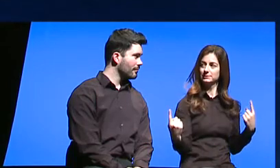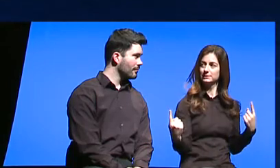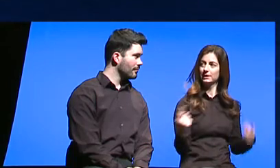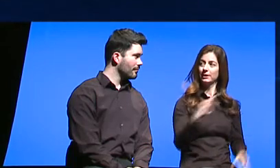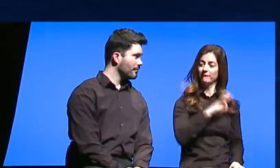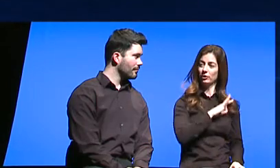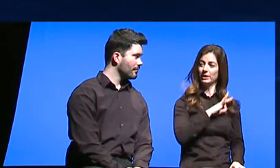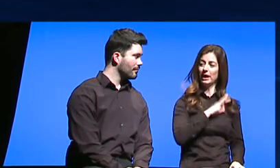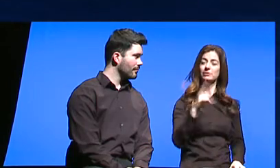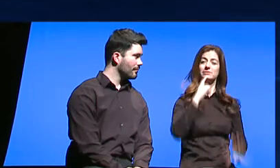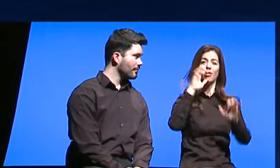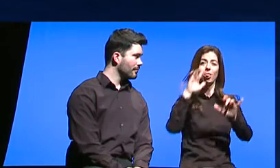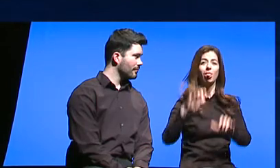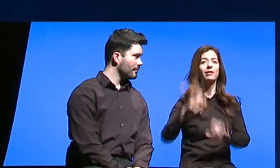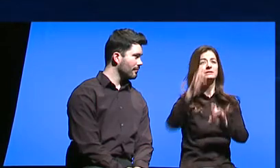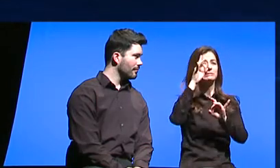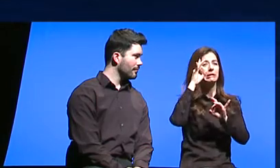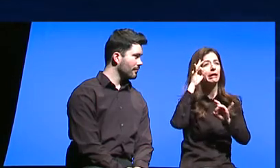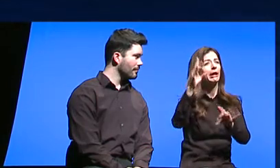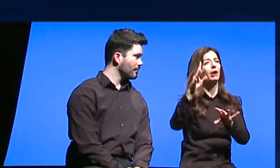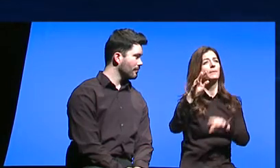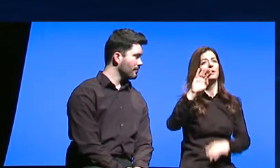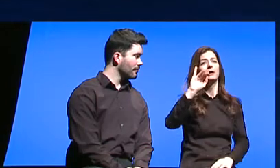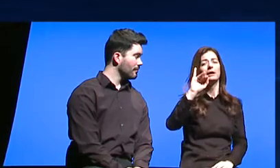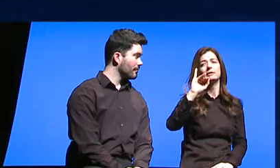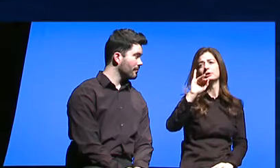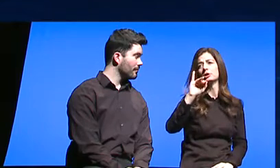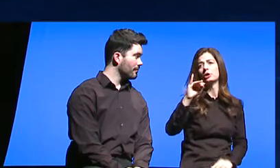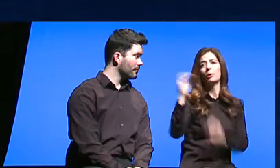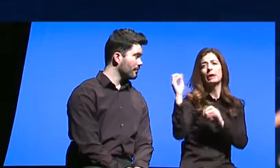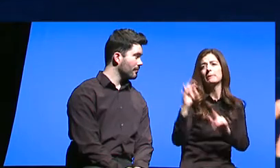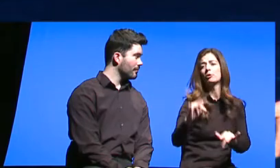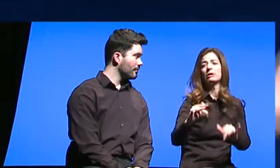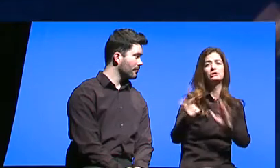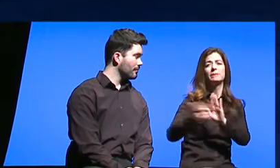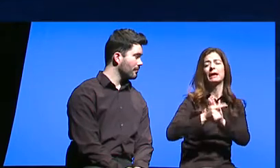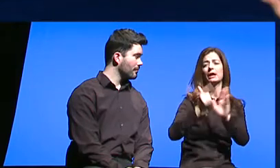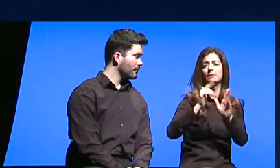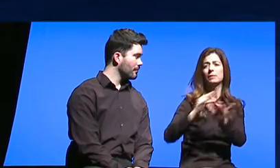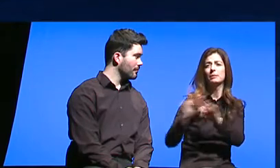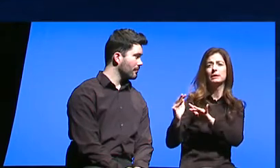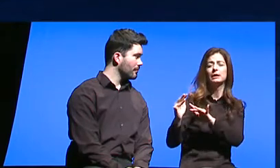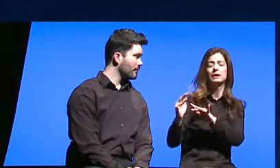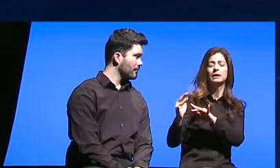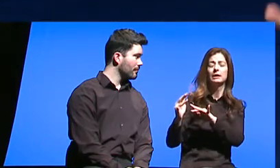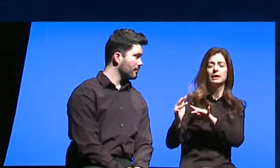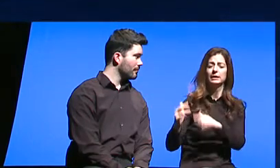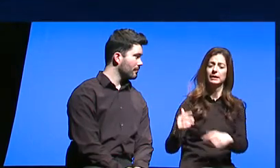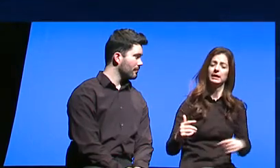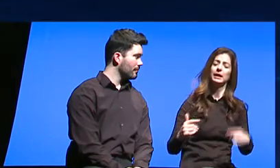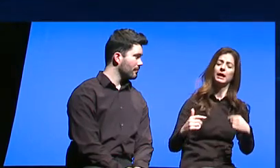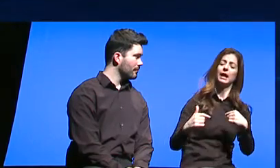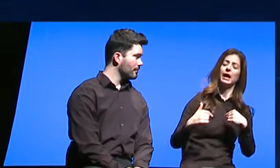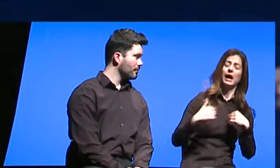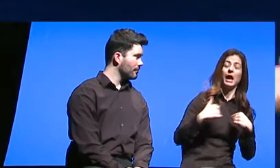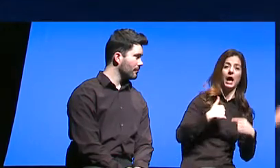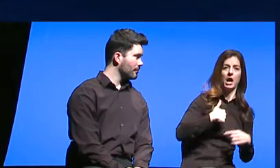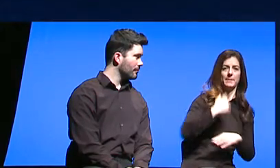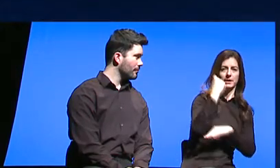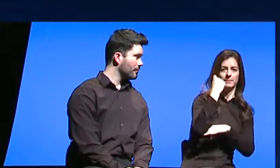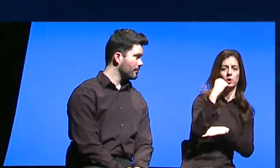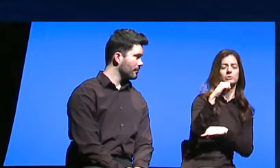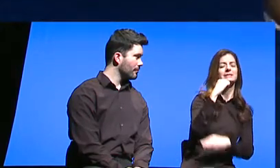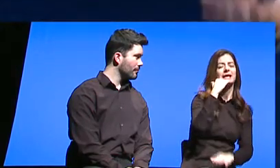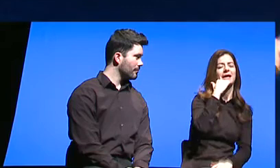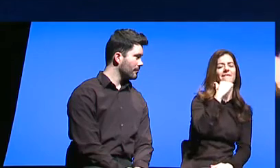is terrible, there's an immigration ban that affects the country that he's from. And I'm like, I'm in protest every day. I live in